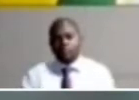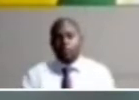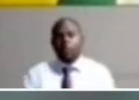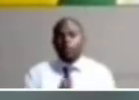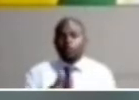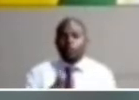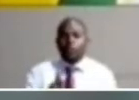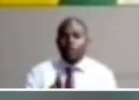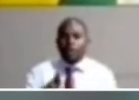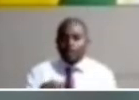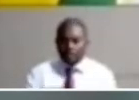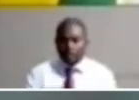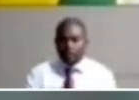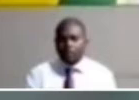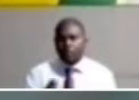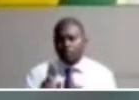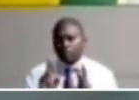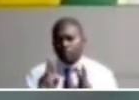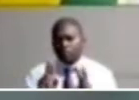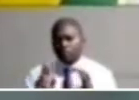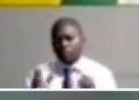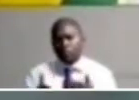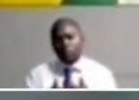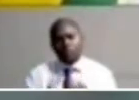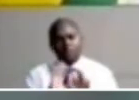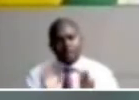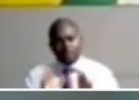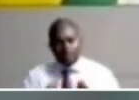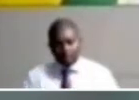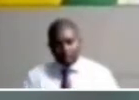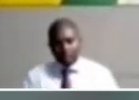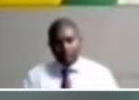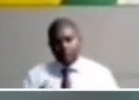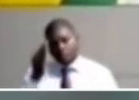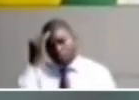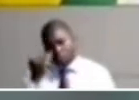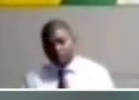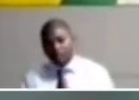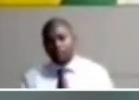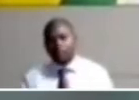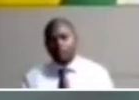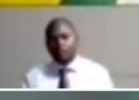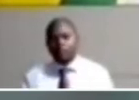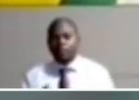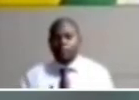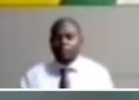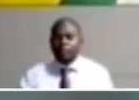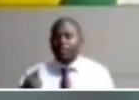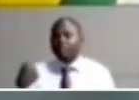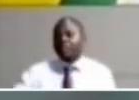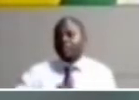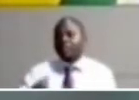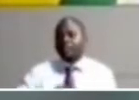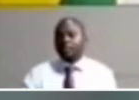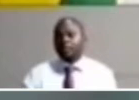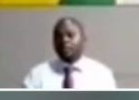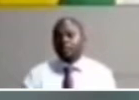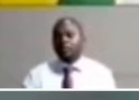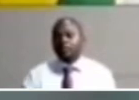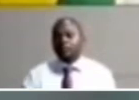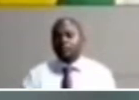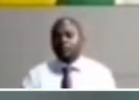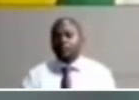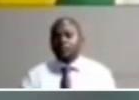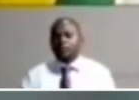URA should also not close business on account of not paying taxes in